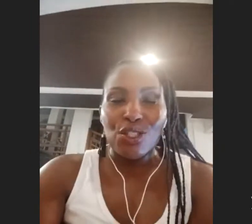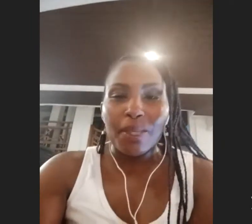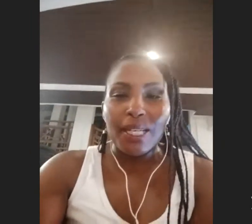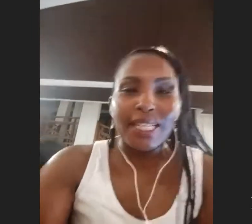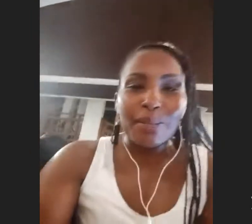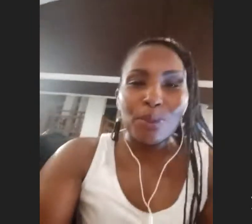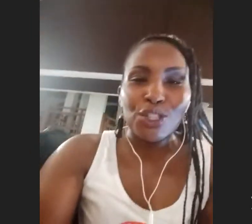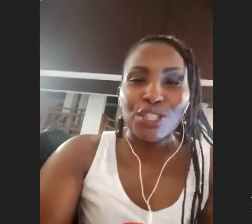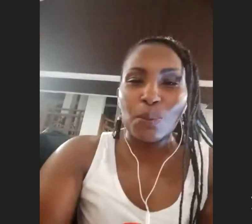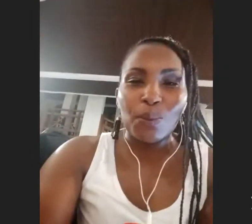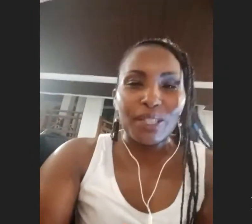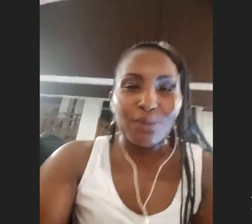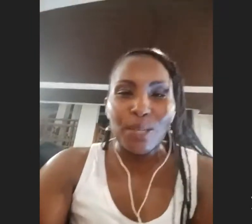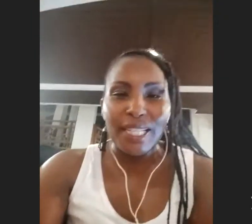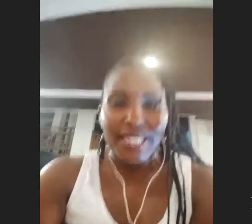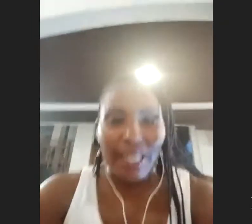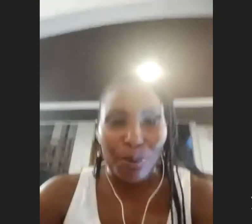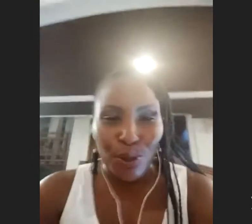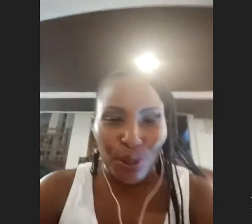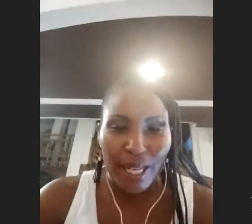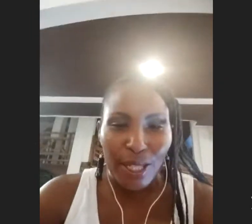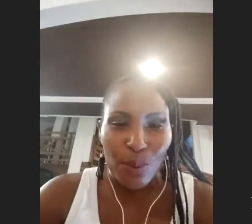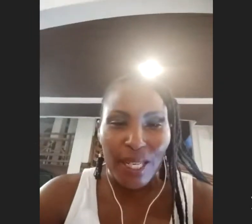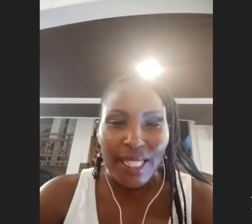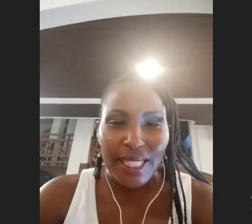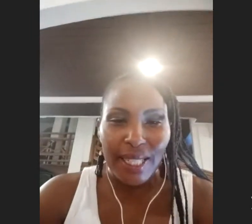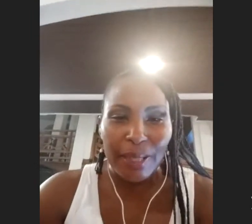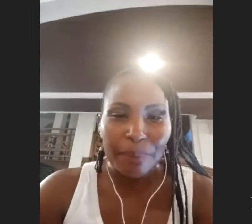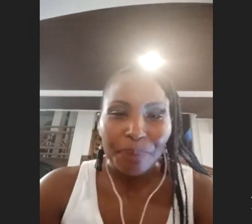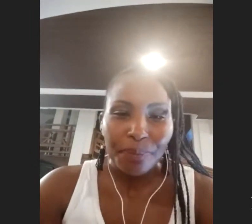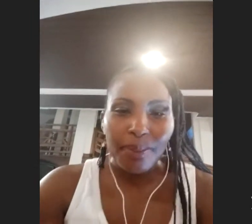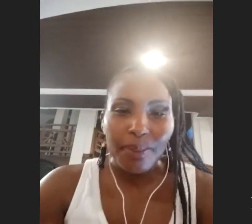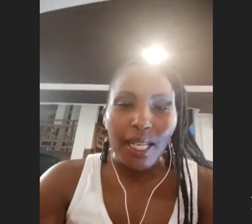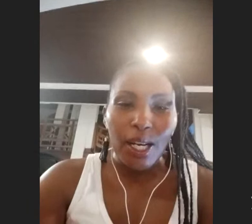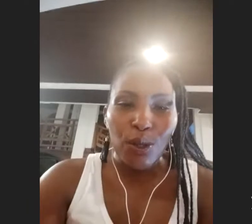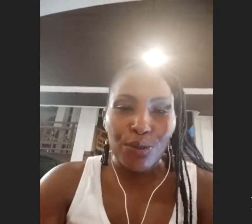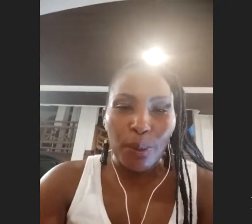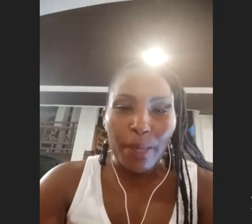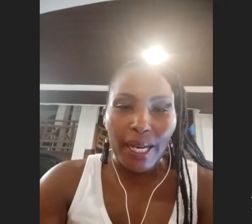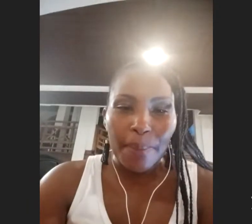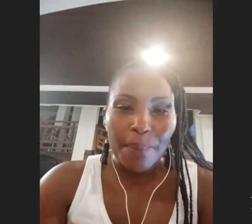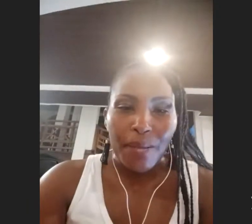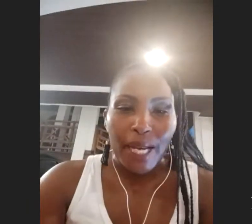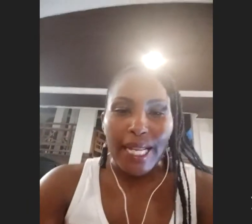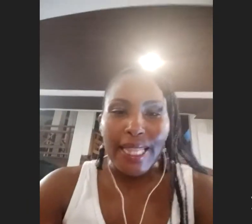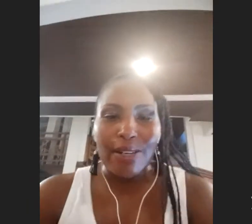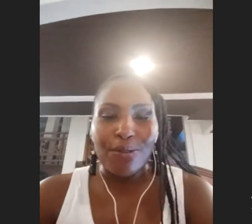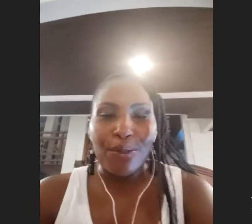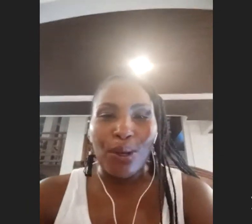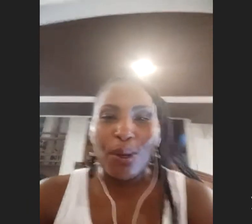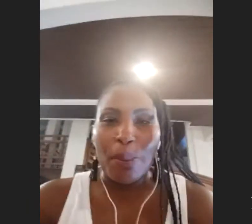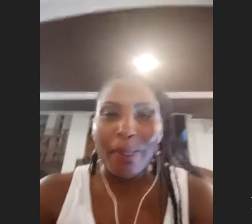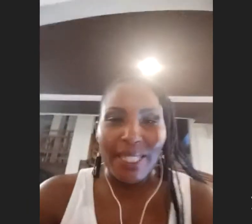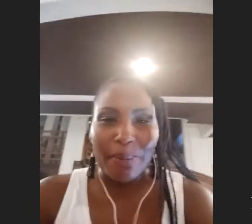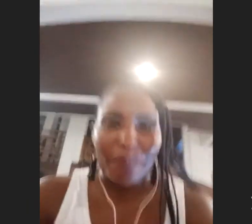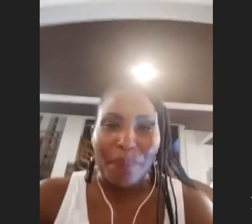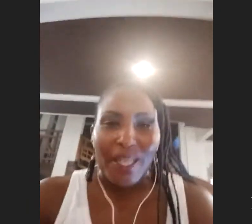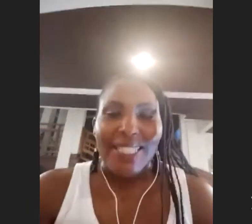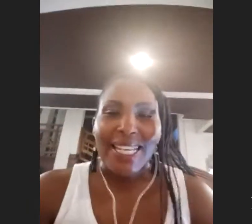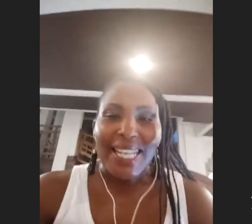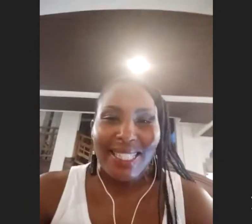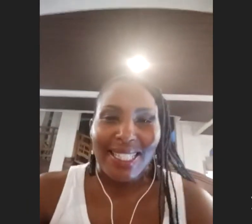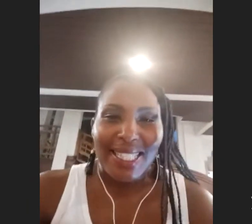Lina Jebi Kilimo. She's a wonderful lady, and I'm sure you guys will hear a lot from her. And therefore,